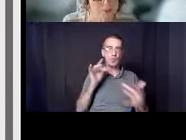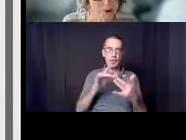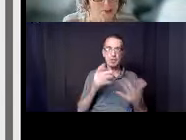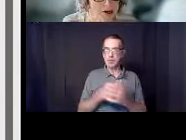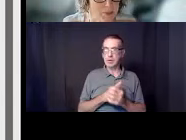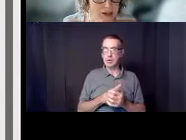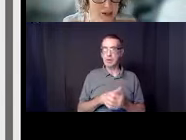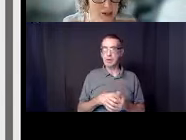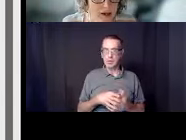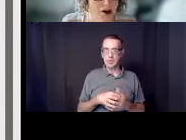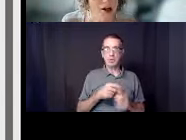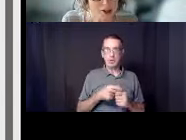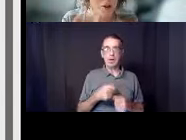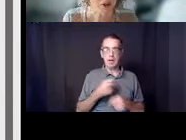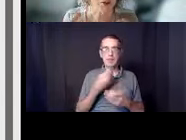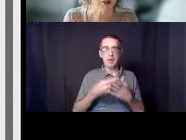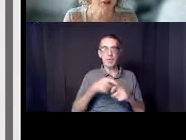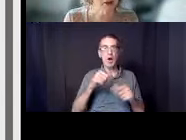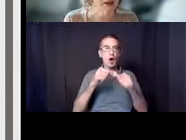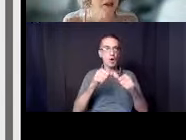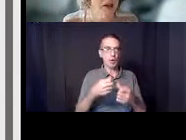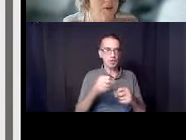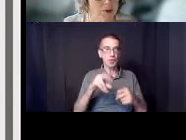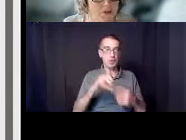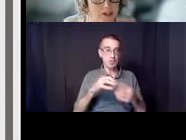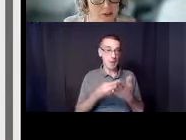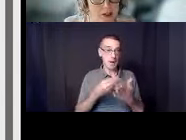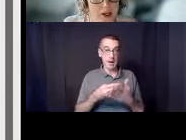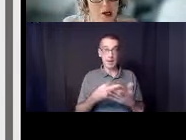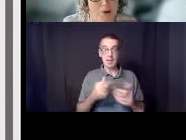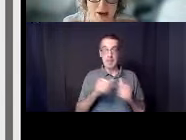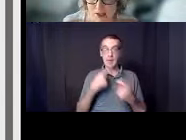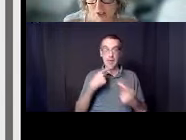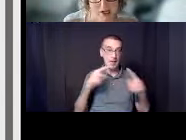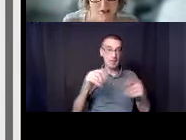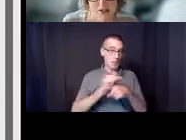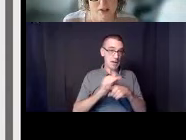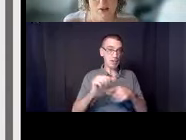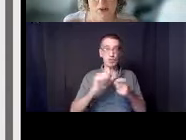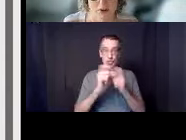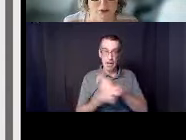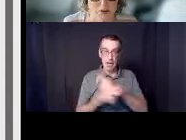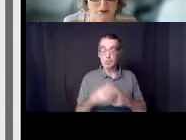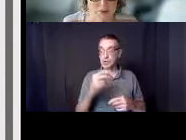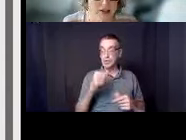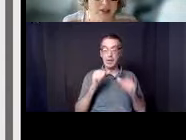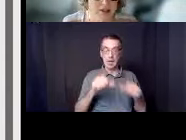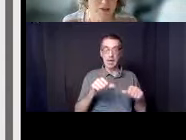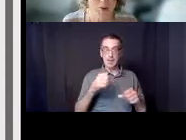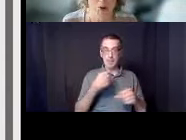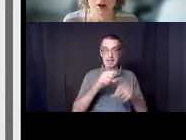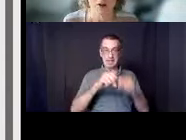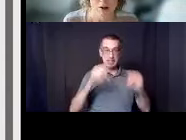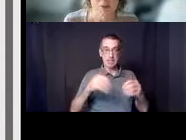can braid money, ongoing sources of money more effectively. Practice changes. So if you make